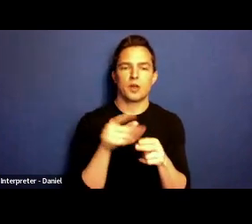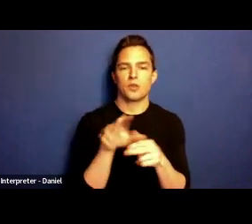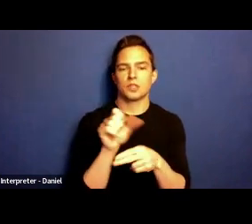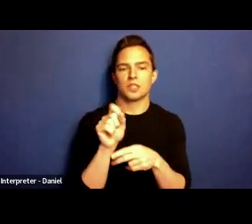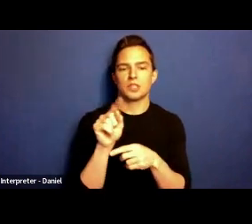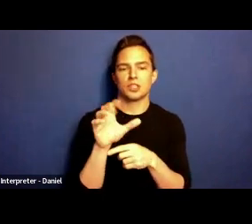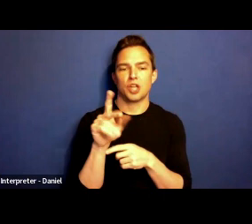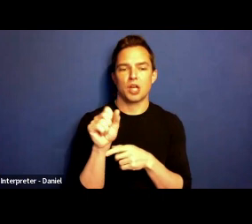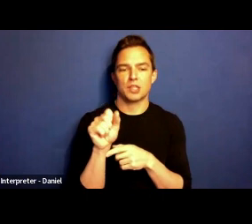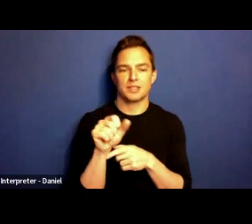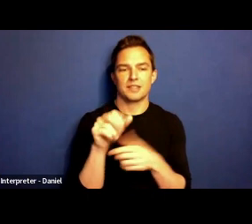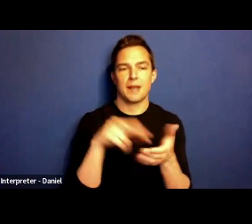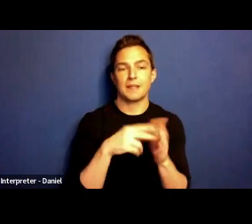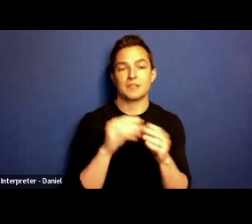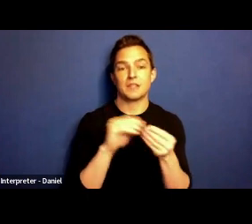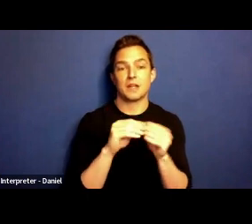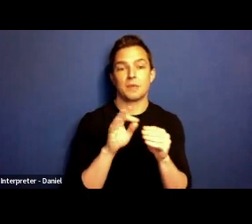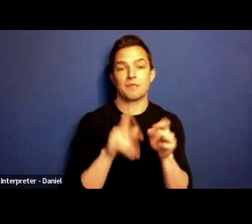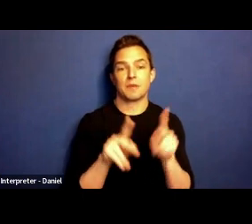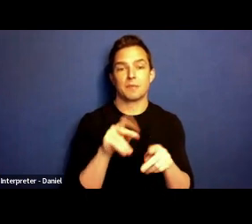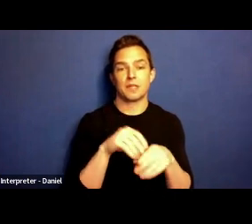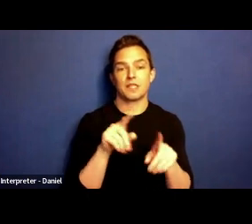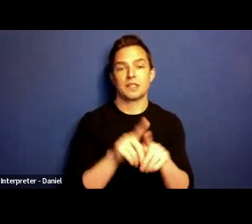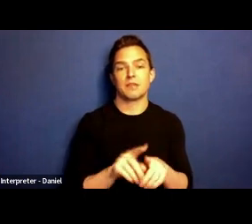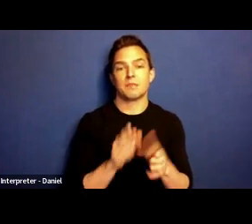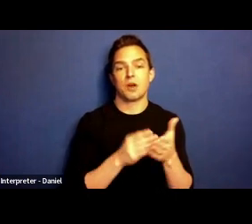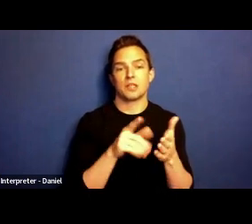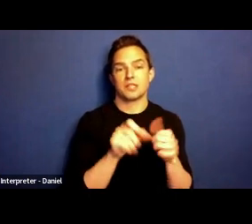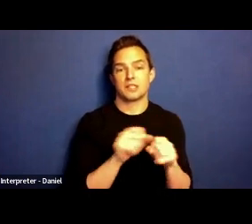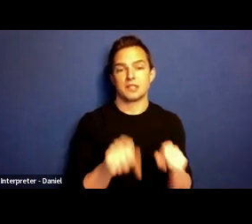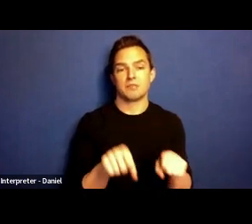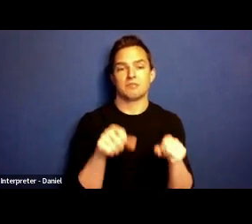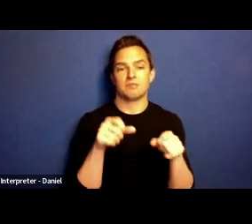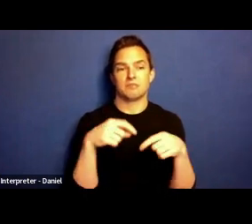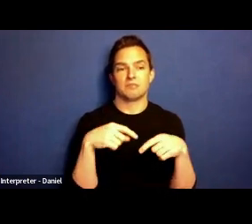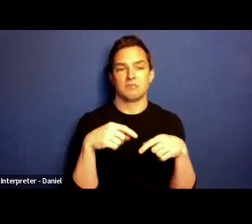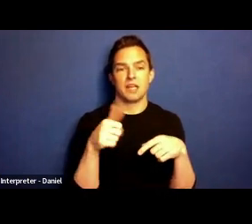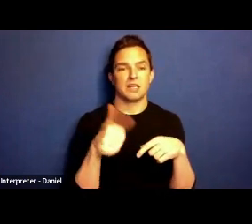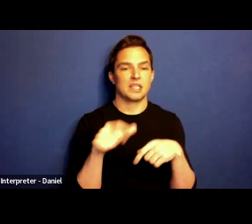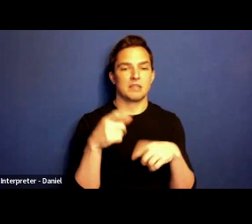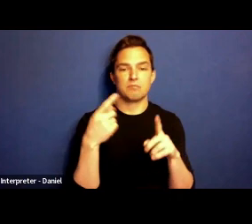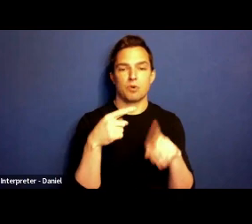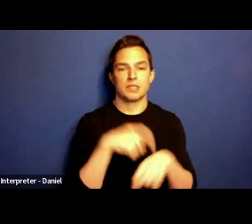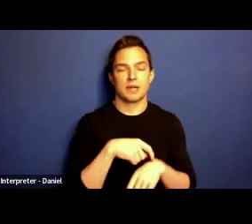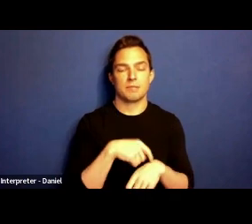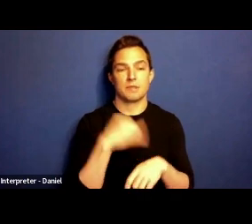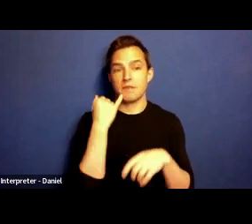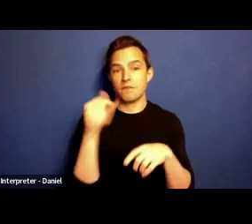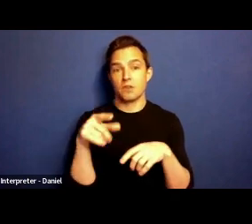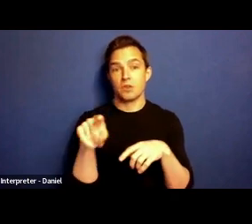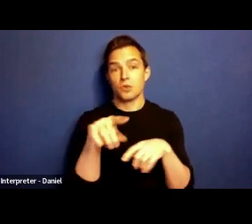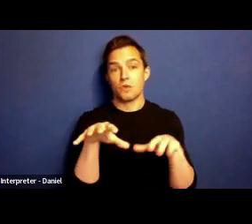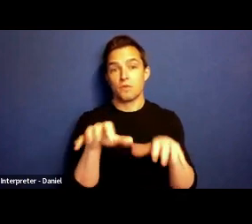the numbers of people that are in different parts of the system at any point in time. If you were to freeze your community or your